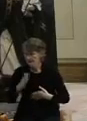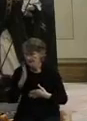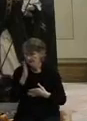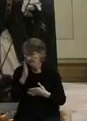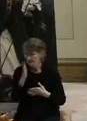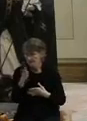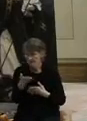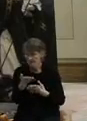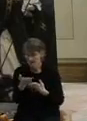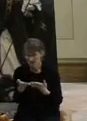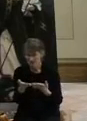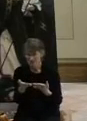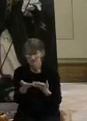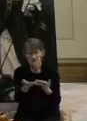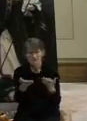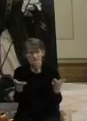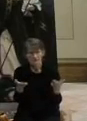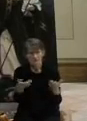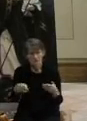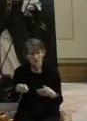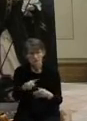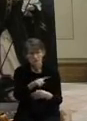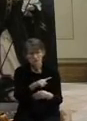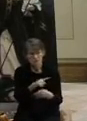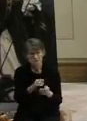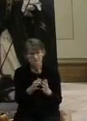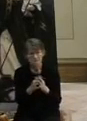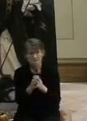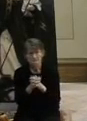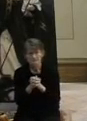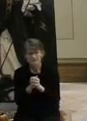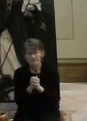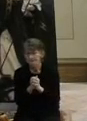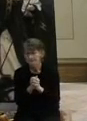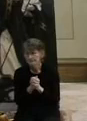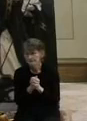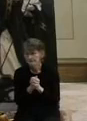which will be given up for you."